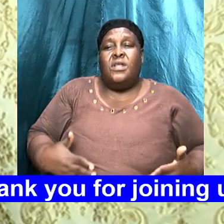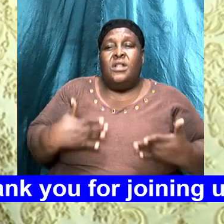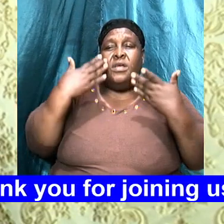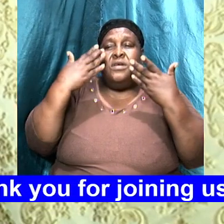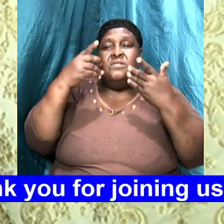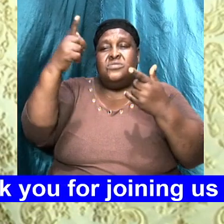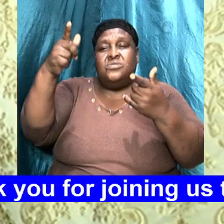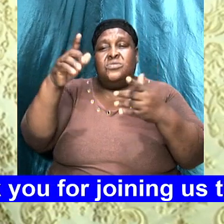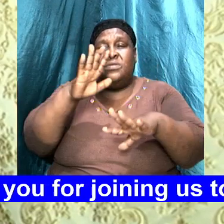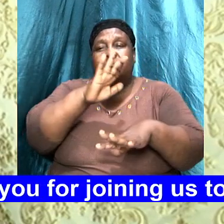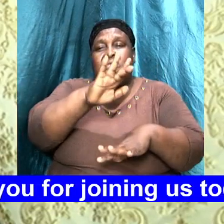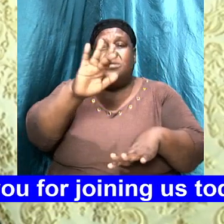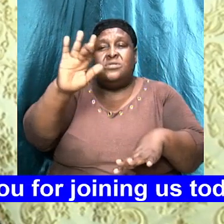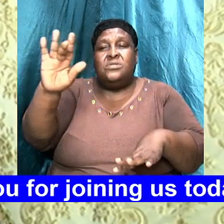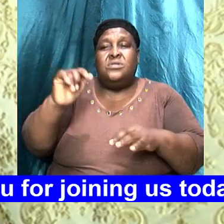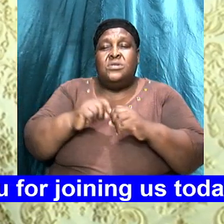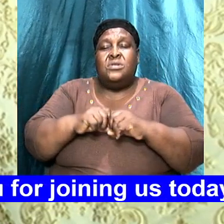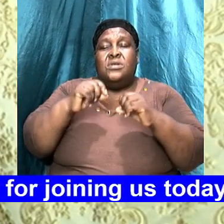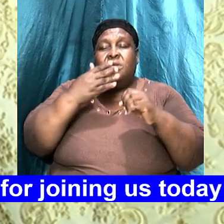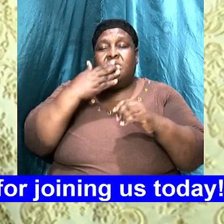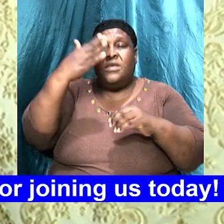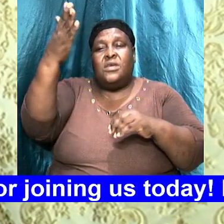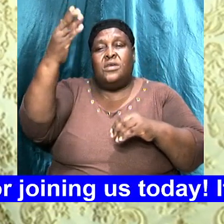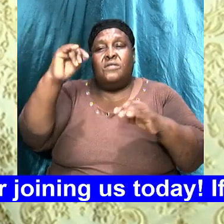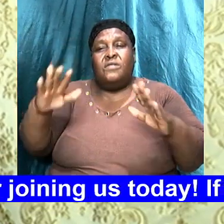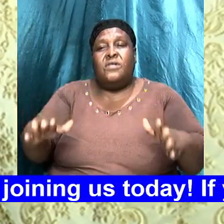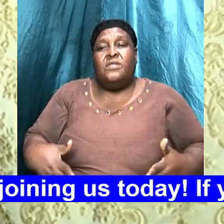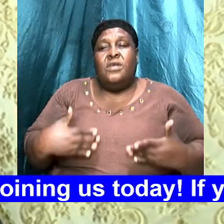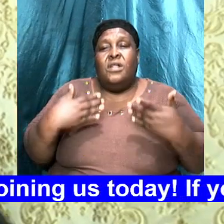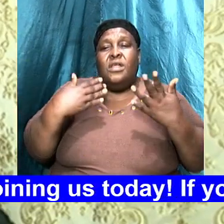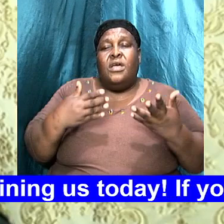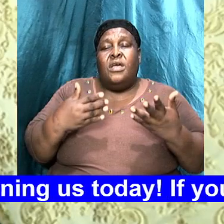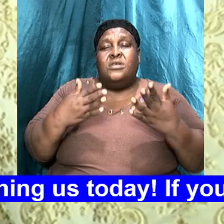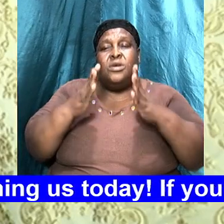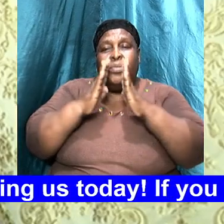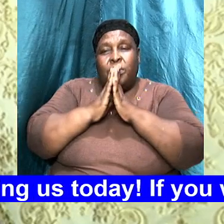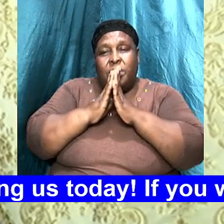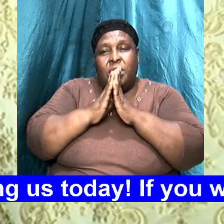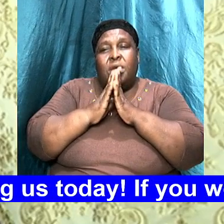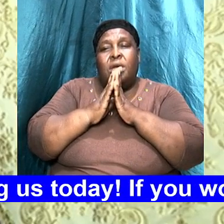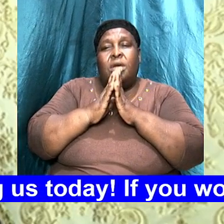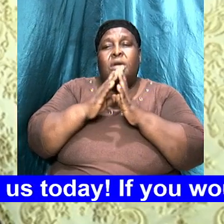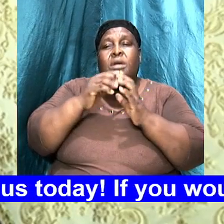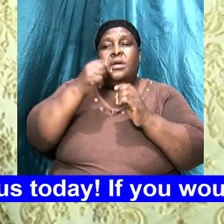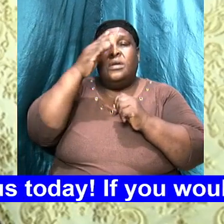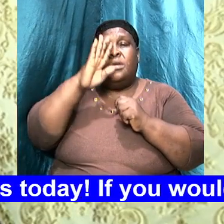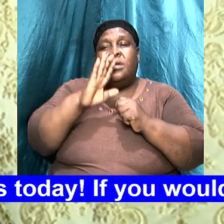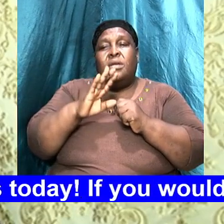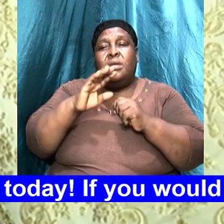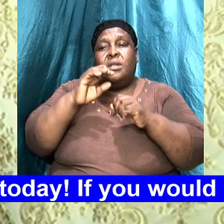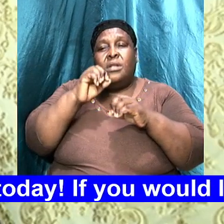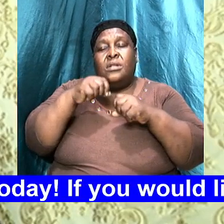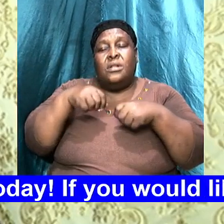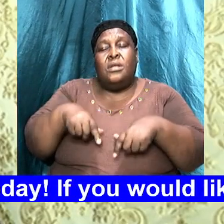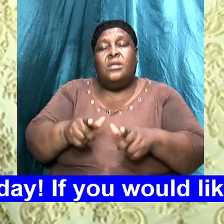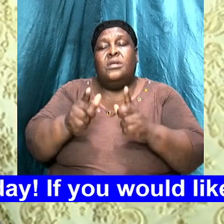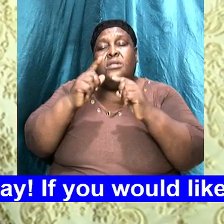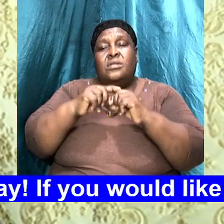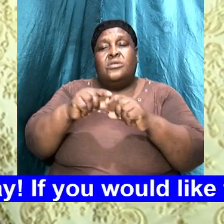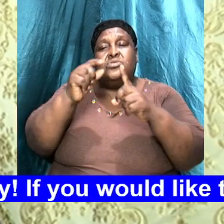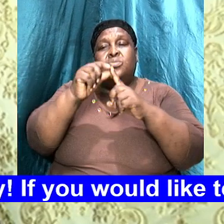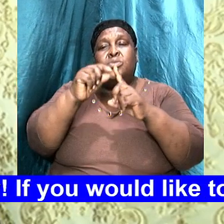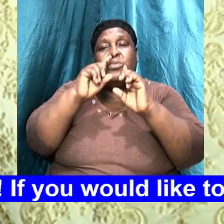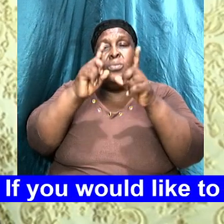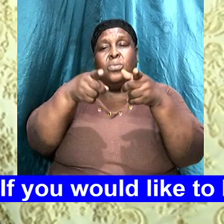we have touched we thank you for the life God that you will touch we pray God that you will let this word go forth mighty God